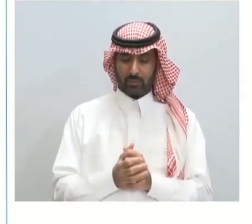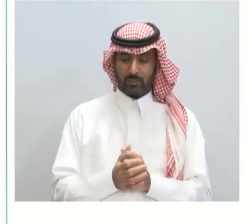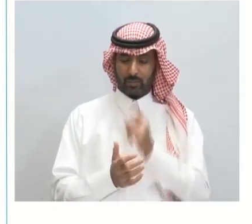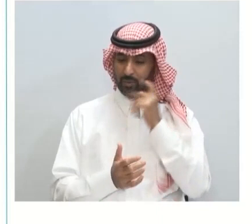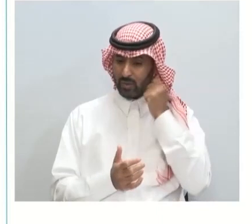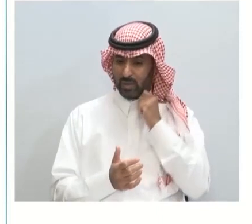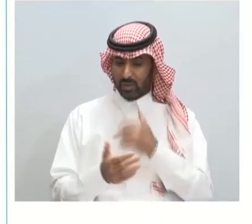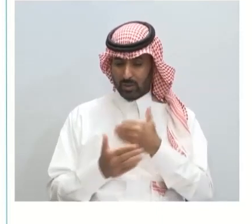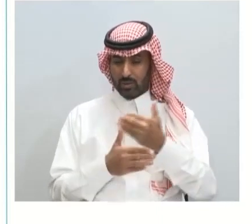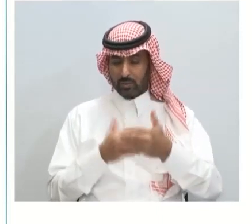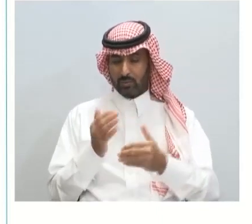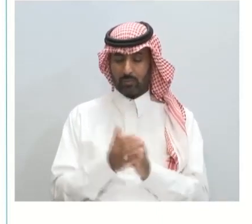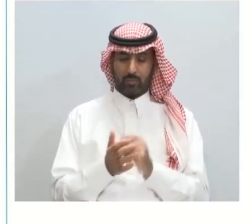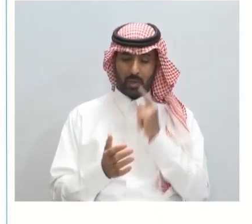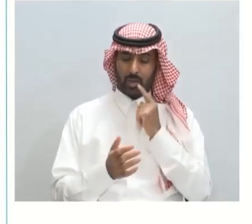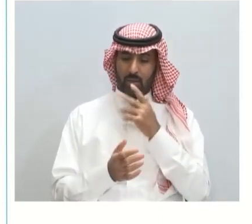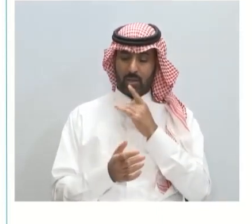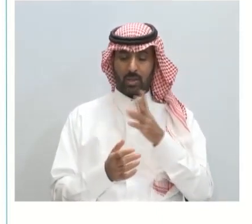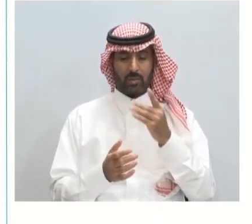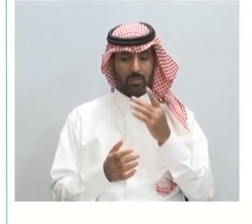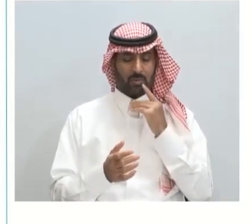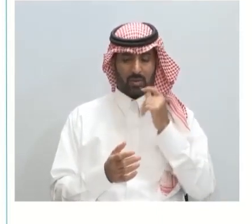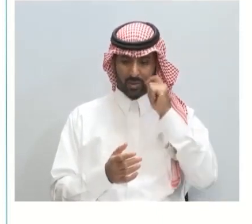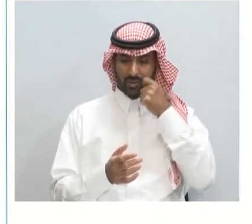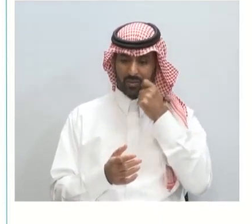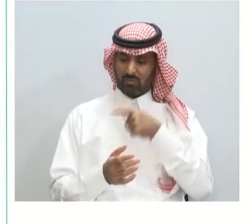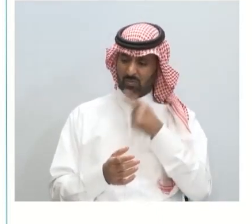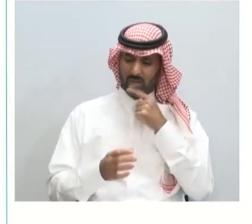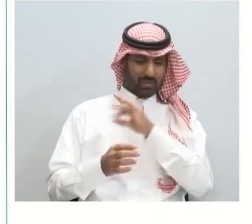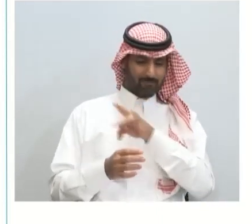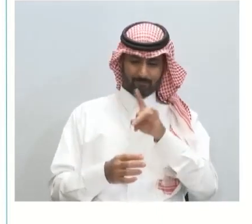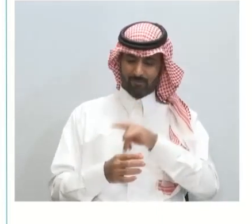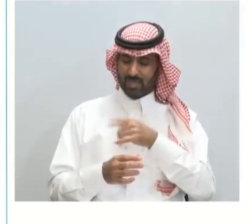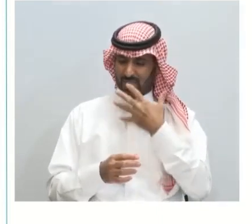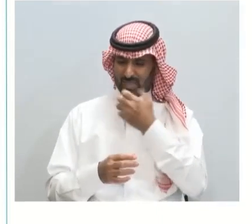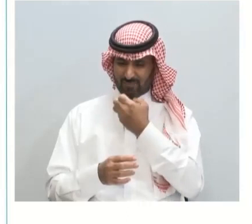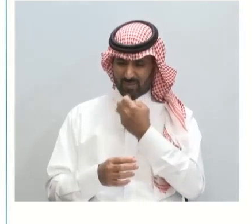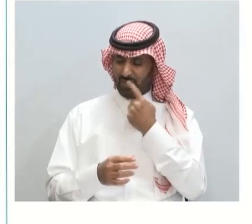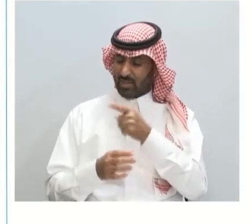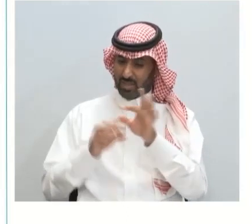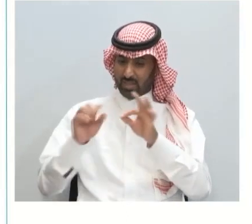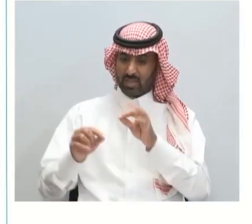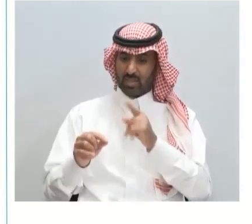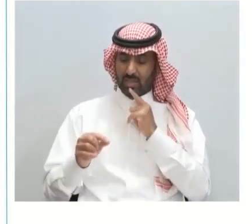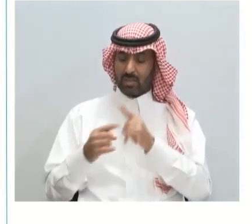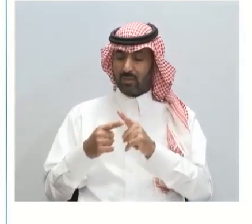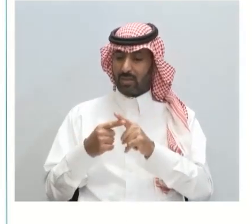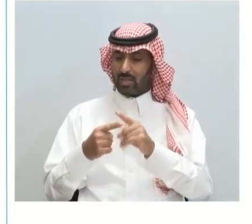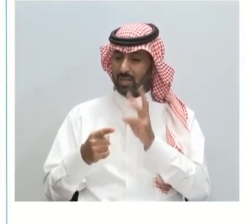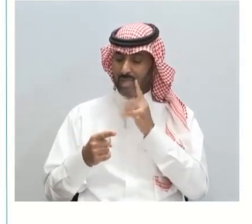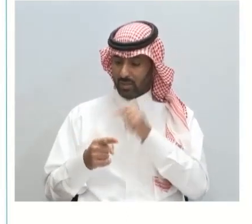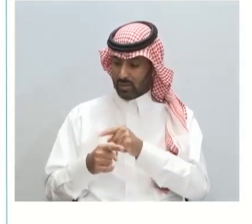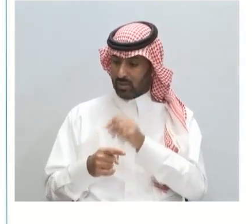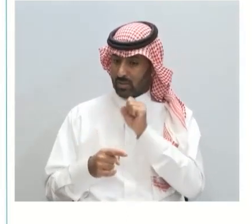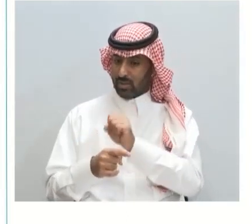likely to develop it. Her husband Bao is not happy about her choice. Bao explains, if the result is positive, how